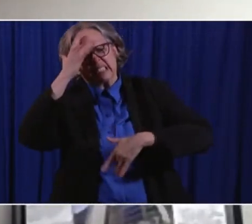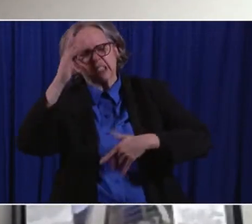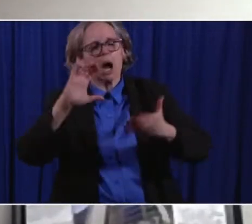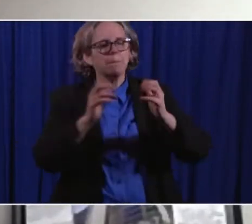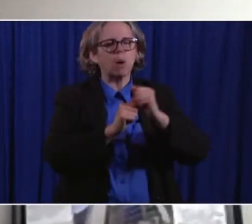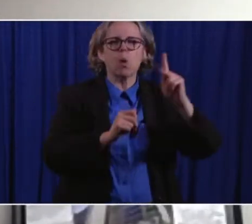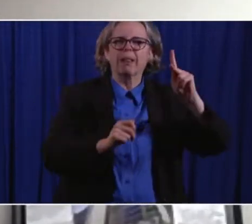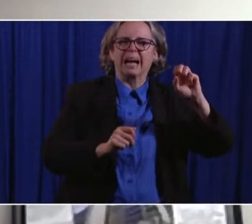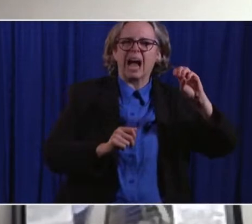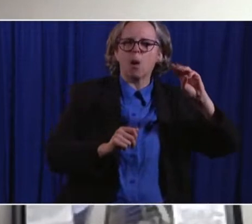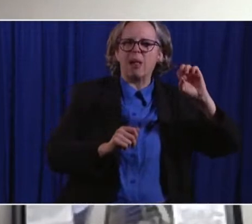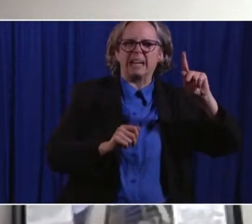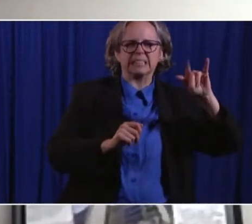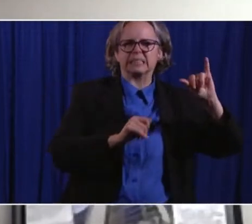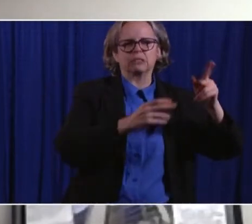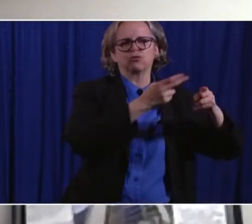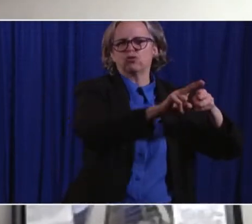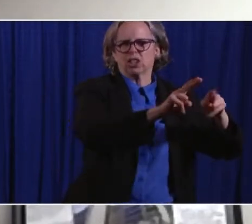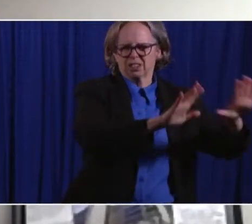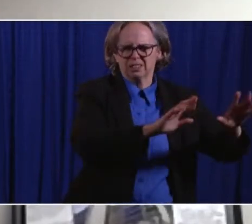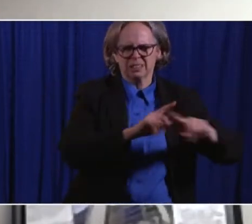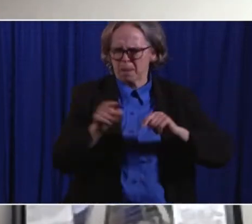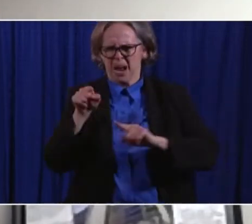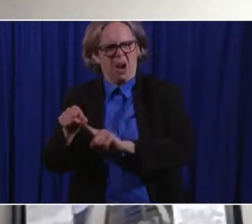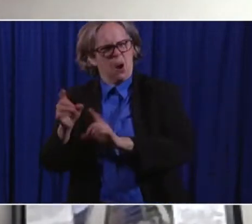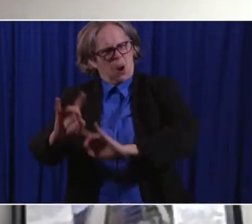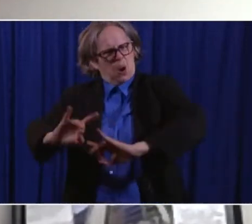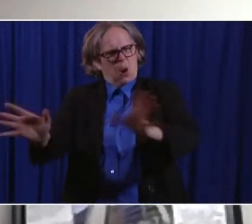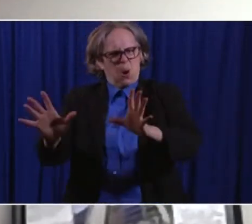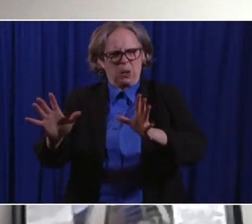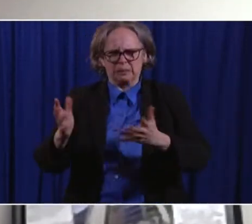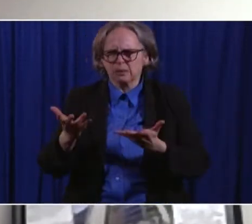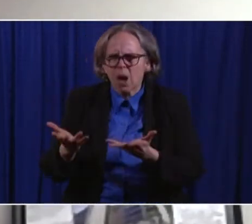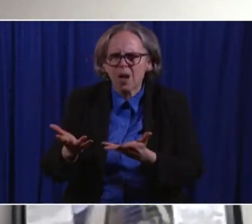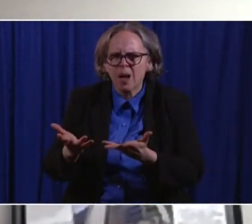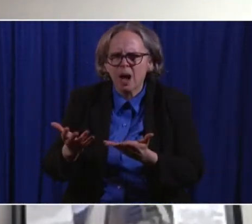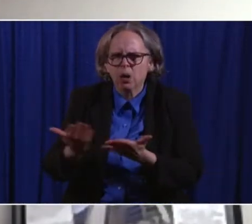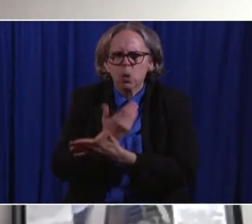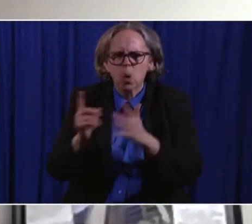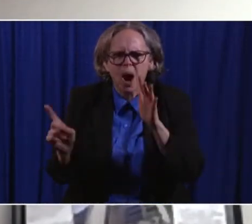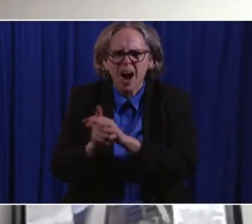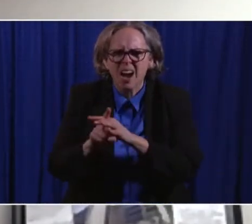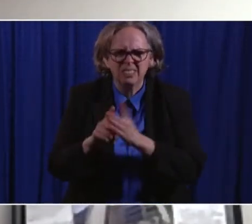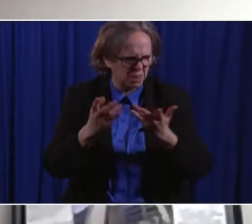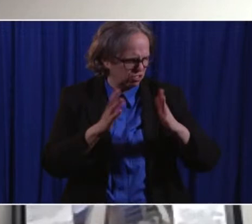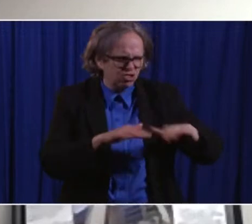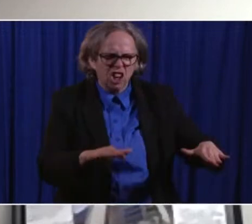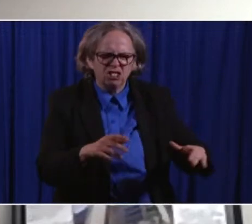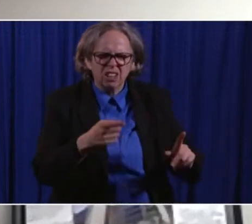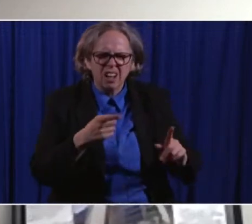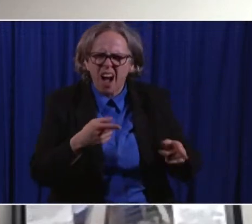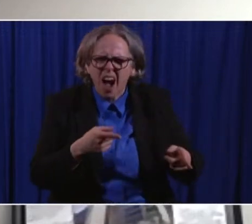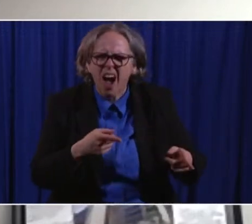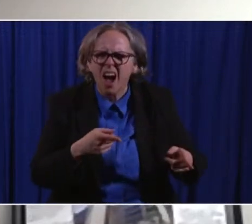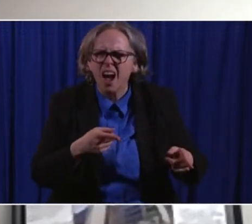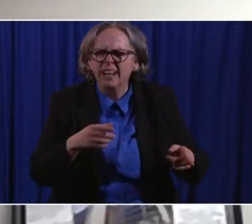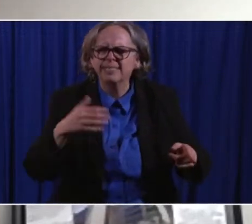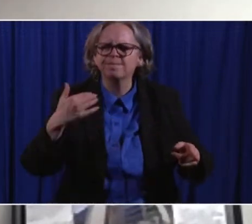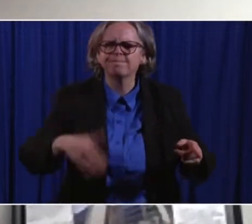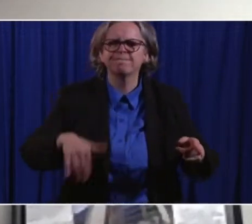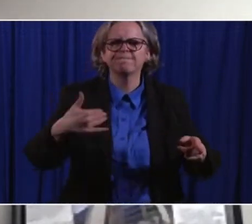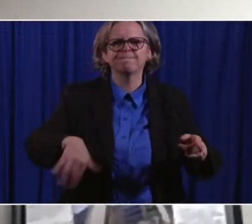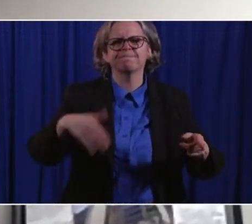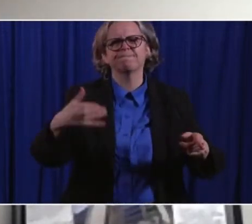Other variants and presentations that we kind of see with MISC, some kids develop kind of abnormal kind of activation of